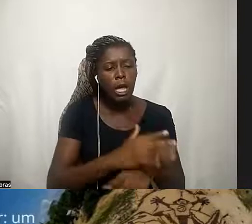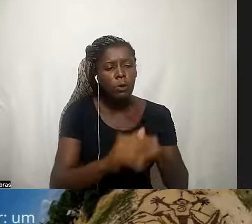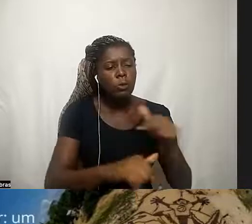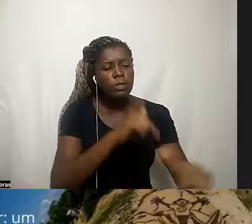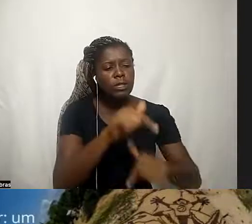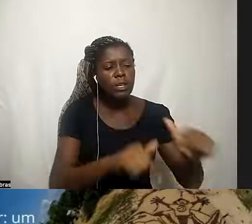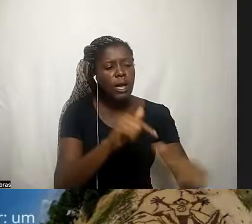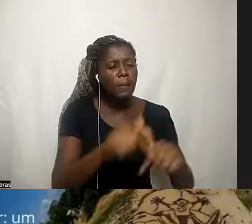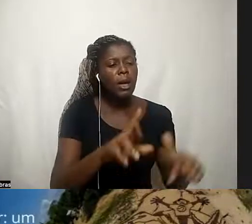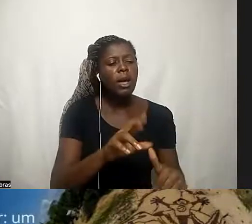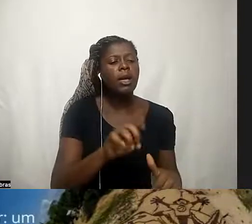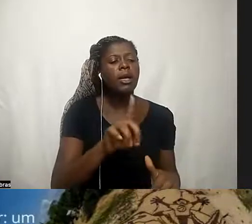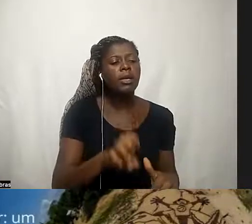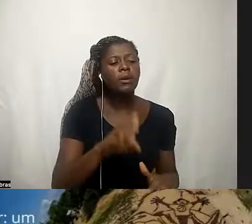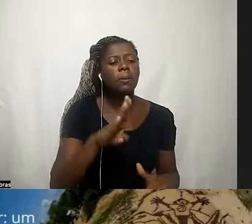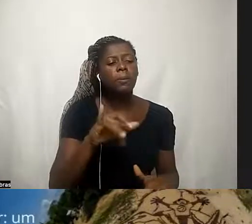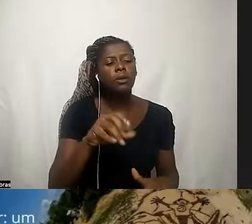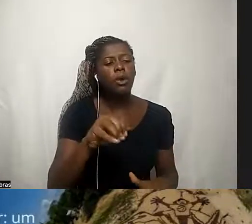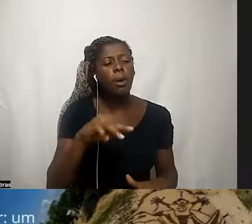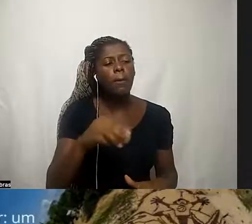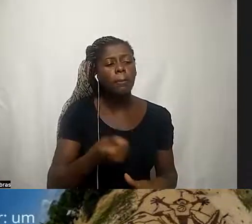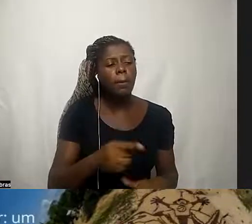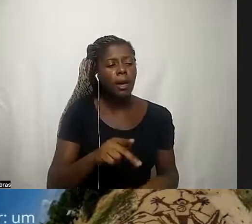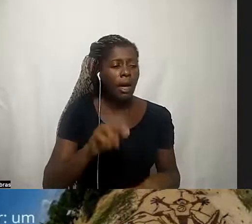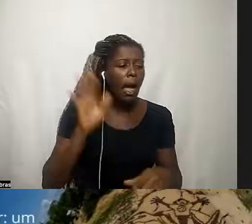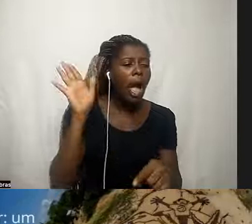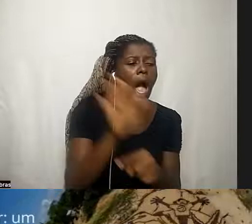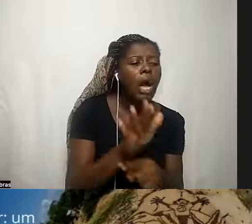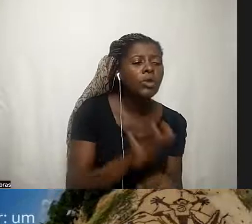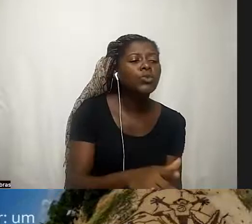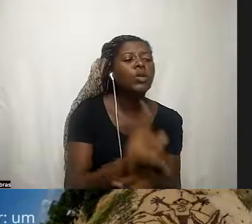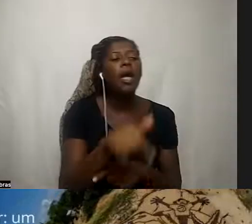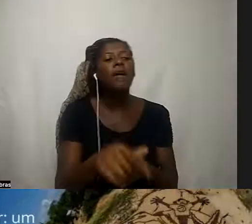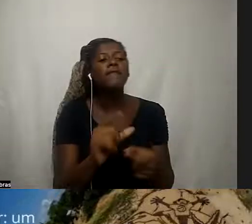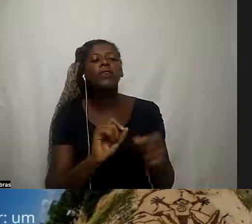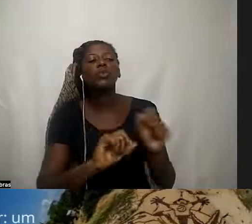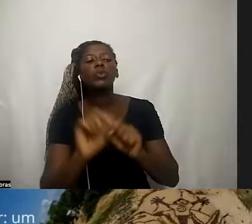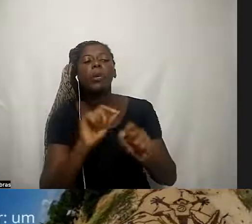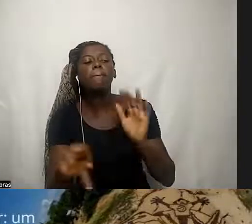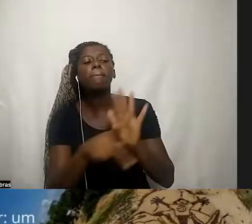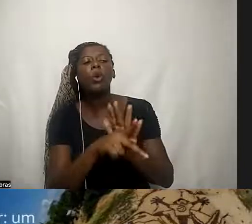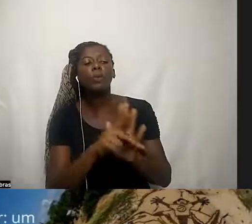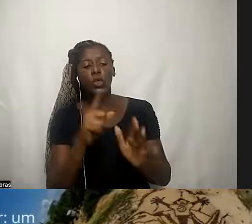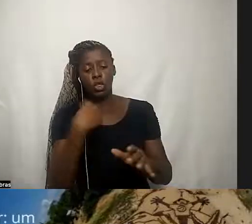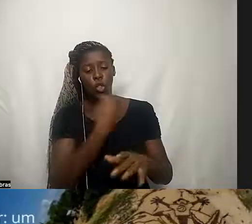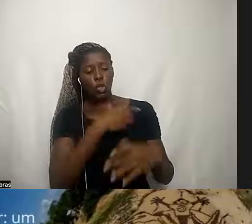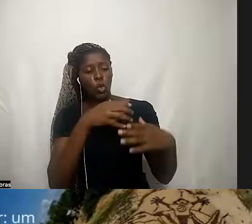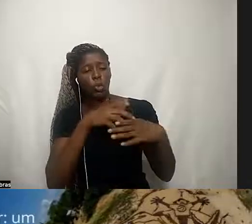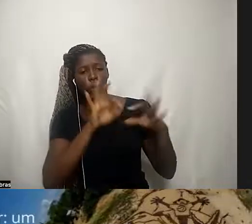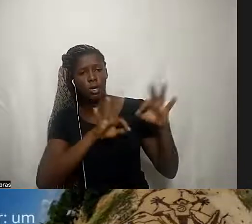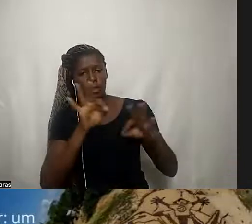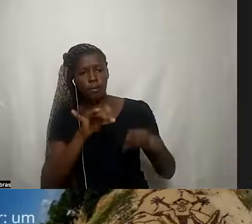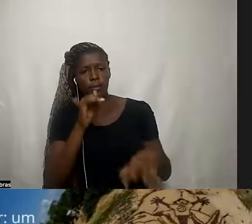implemented by the Biomar Network. Many of the actions that are provided for in the national action plans